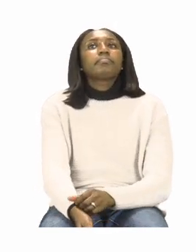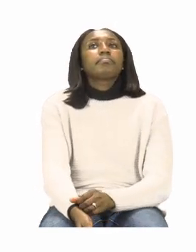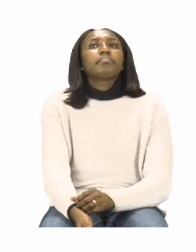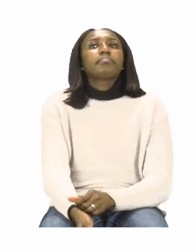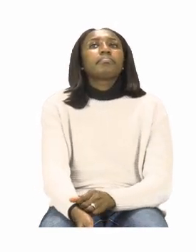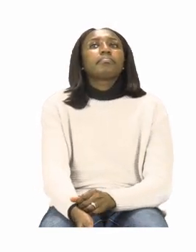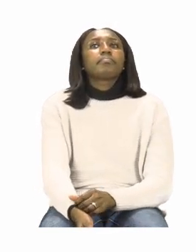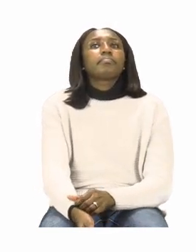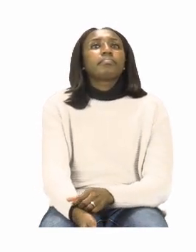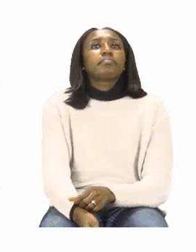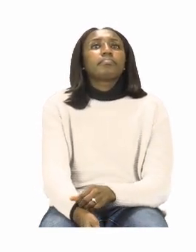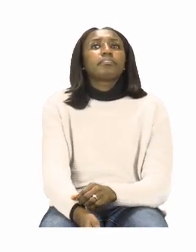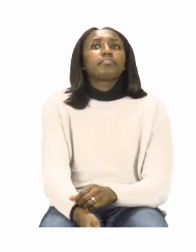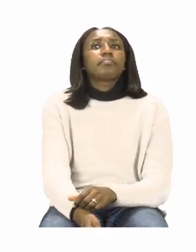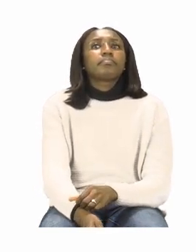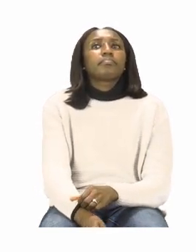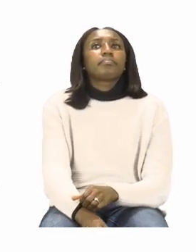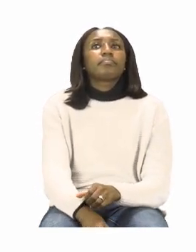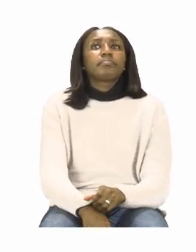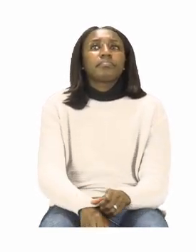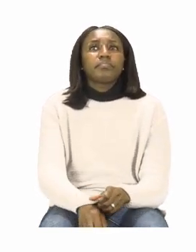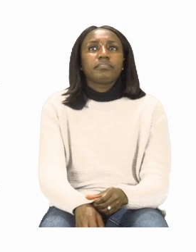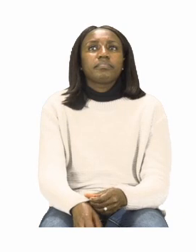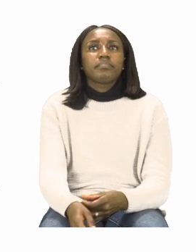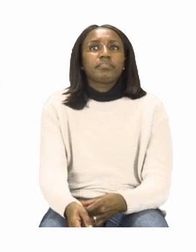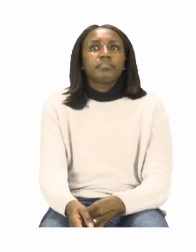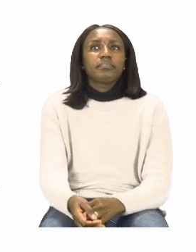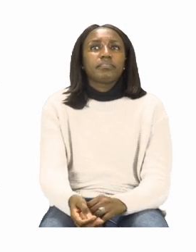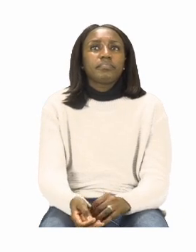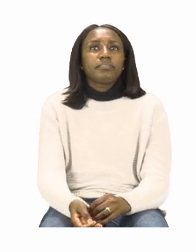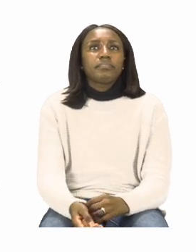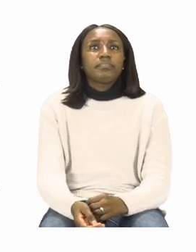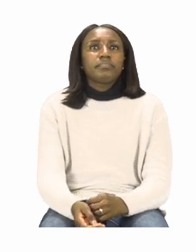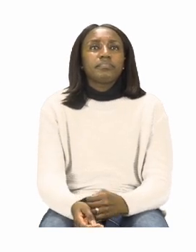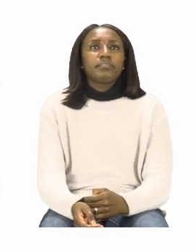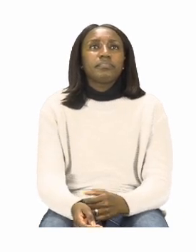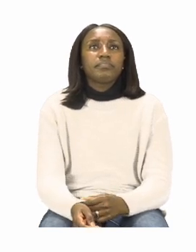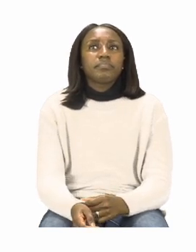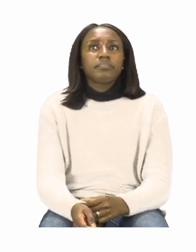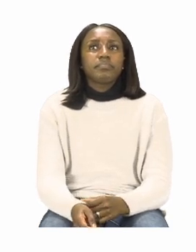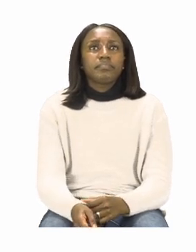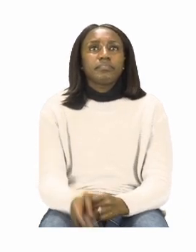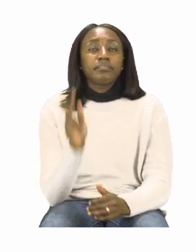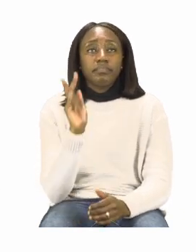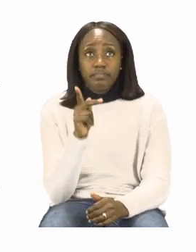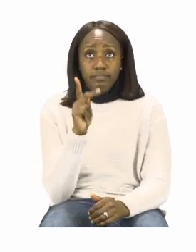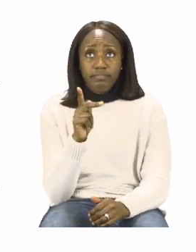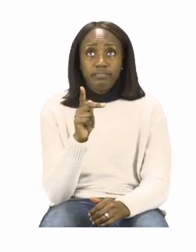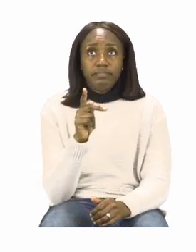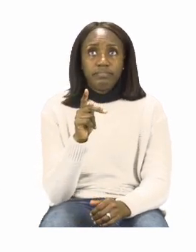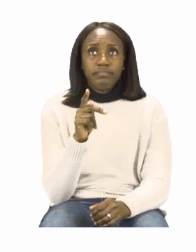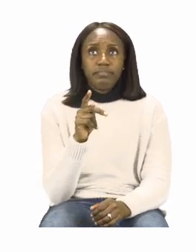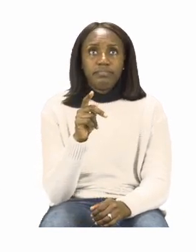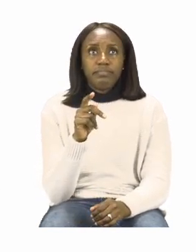have completed this pattern correctly. Let's say it together.